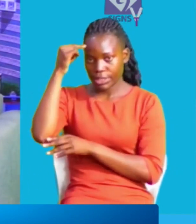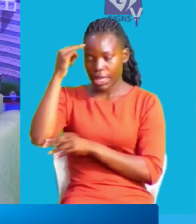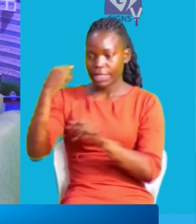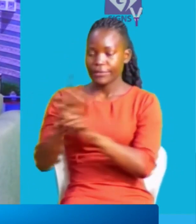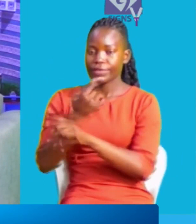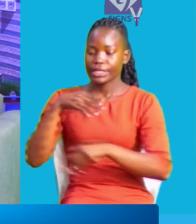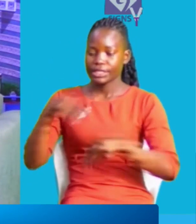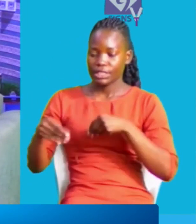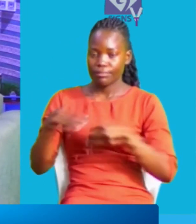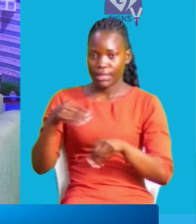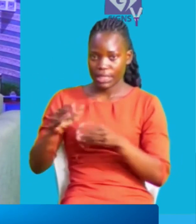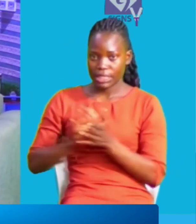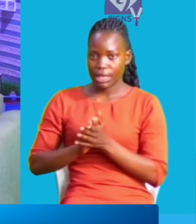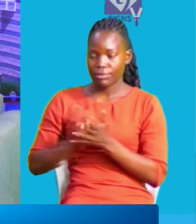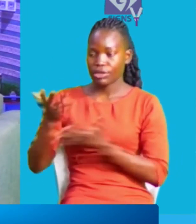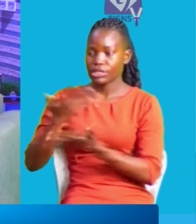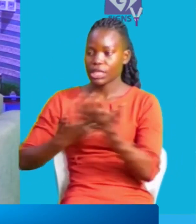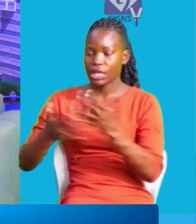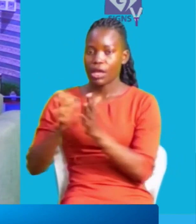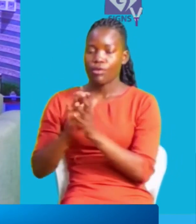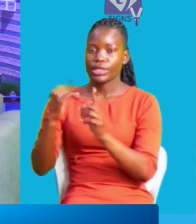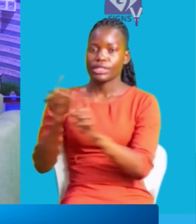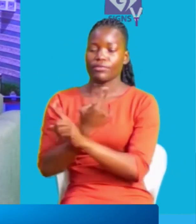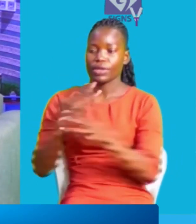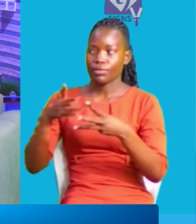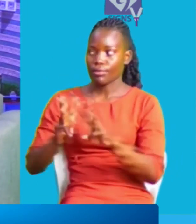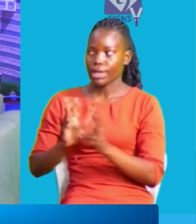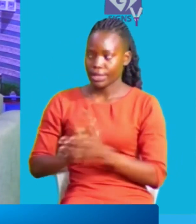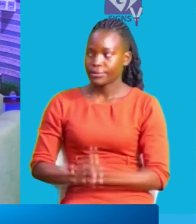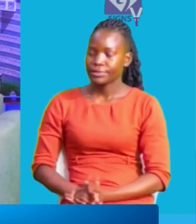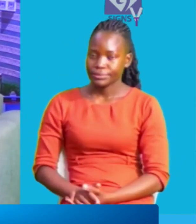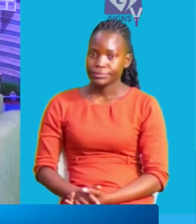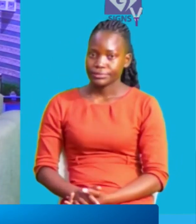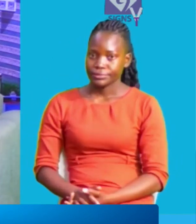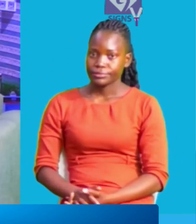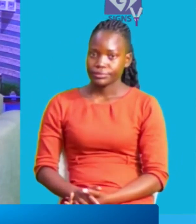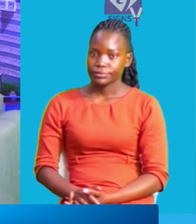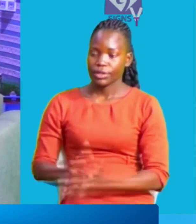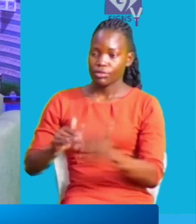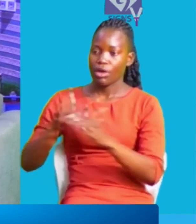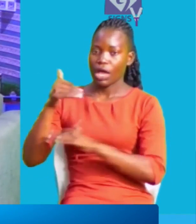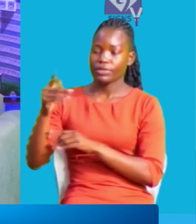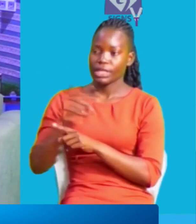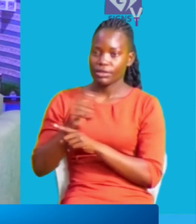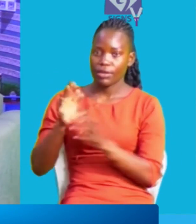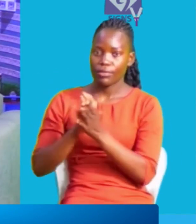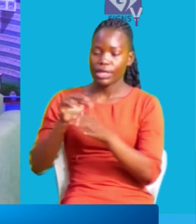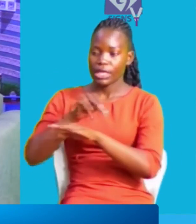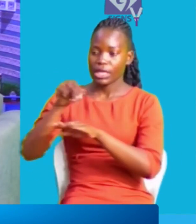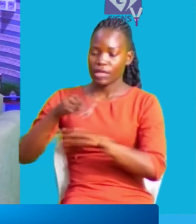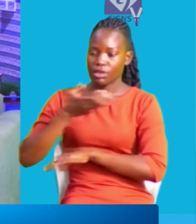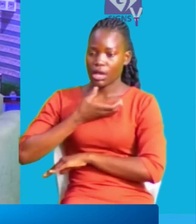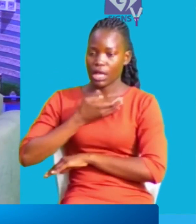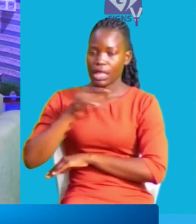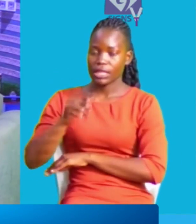Because different disabilities get to be interacted with differently. This is something that after going through the training